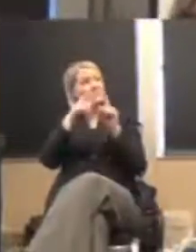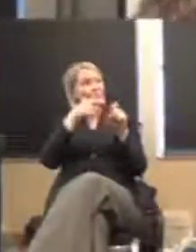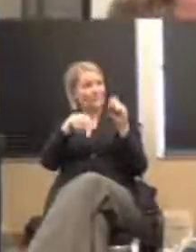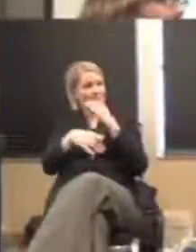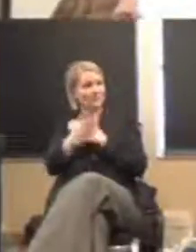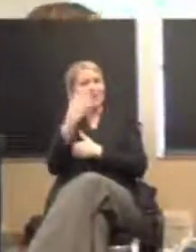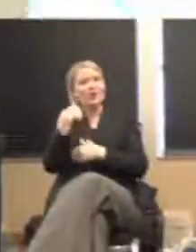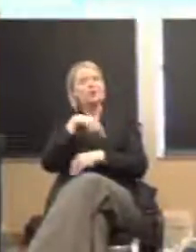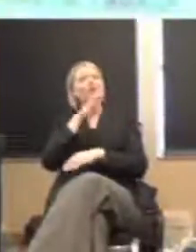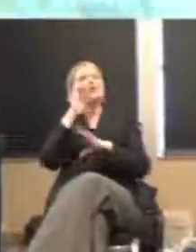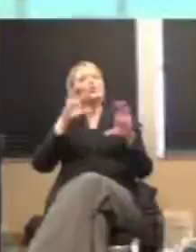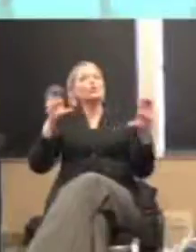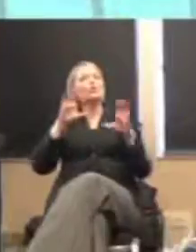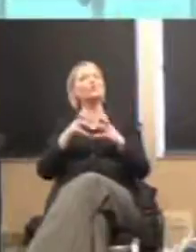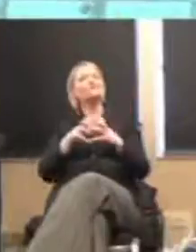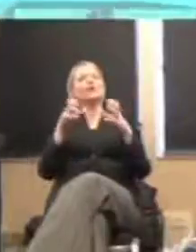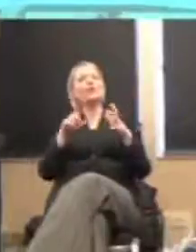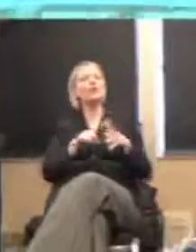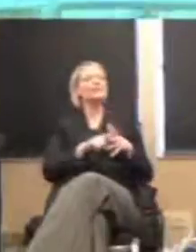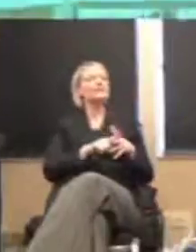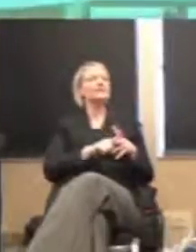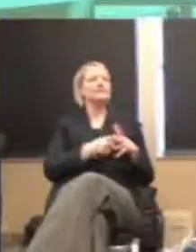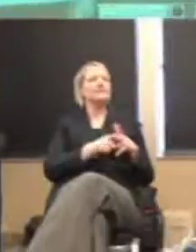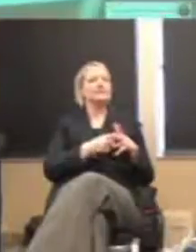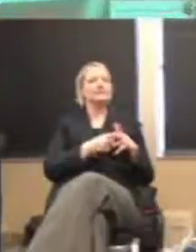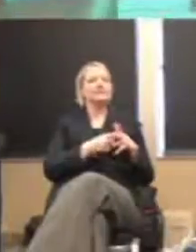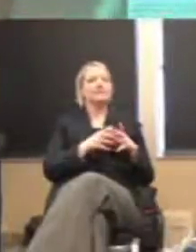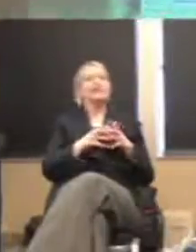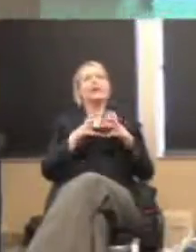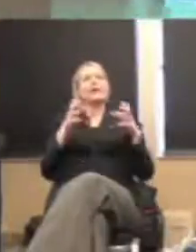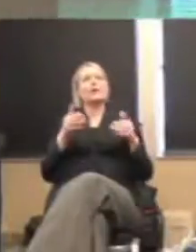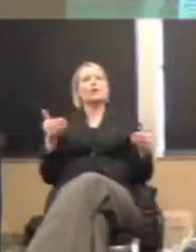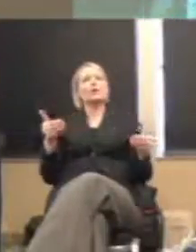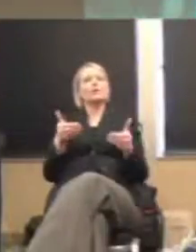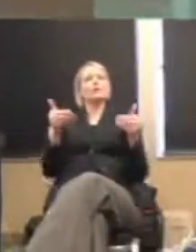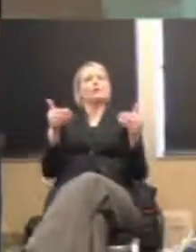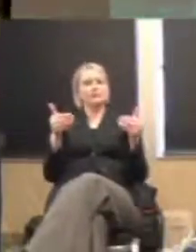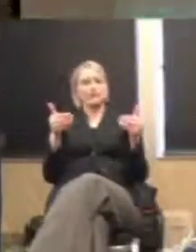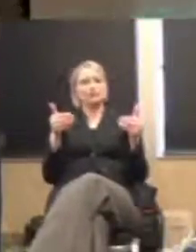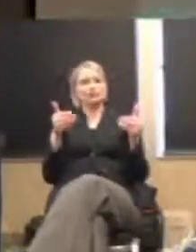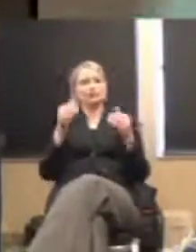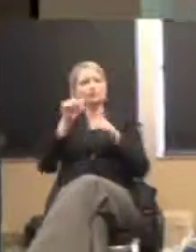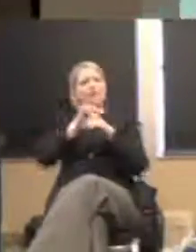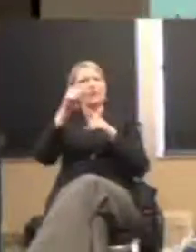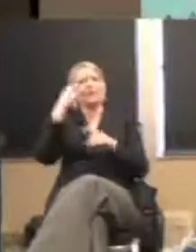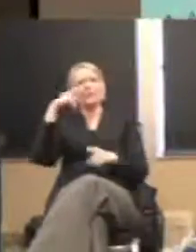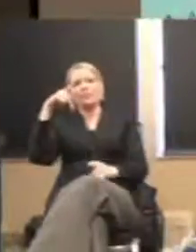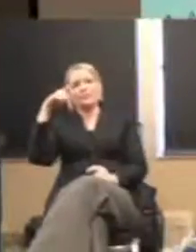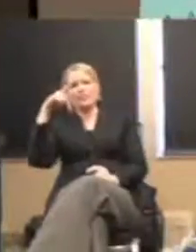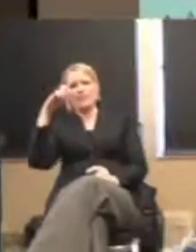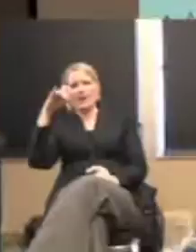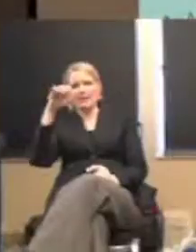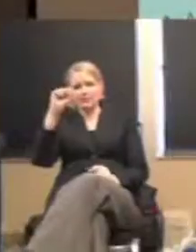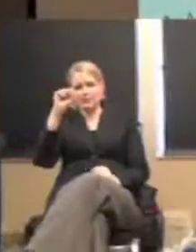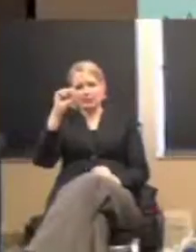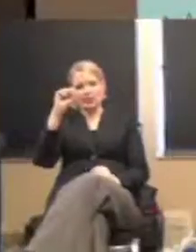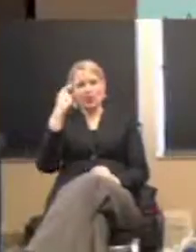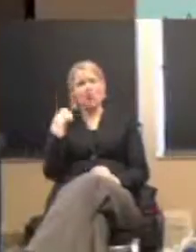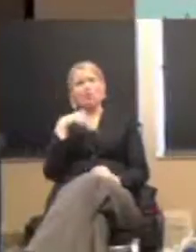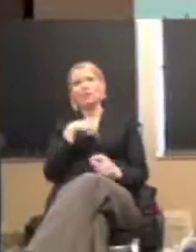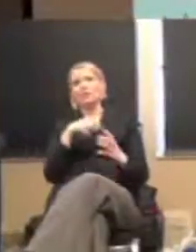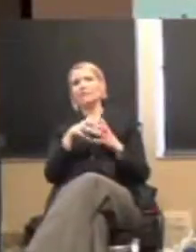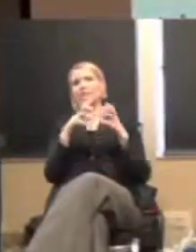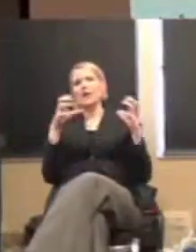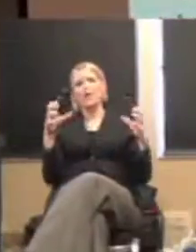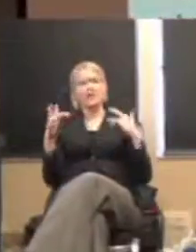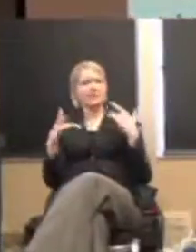some very initial, very introductory training on PECS. Again, we're very excited